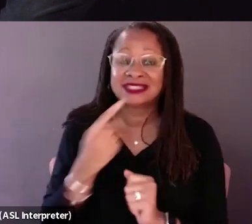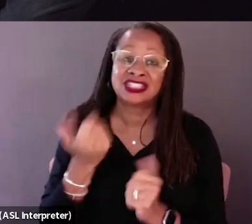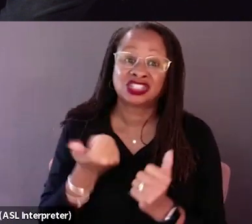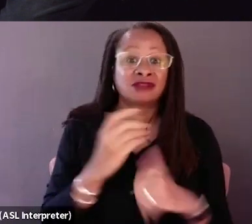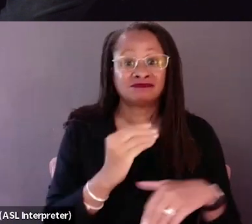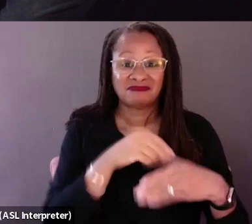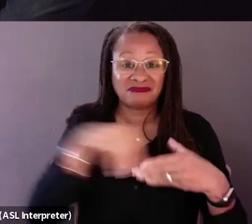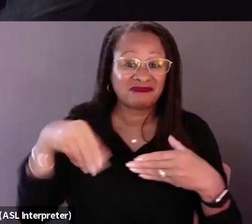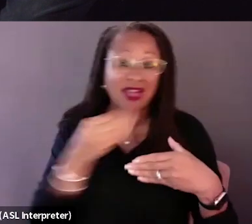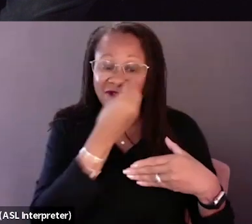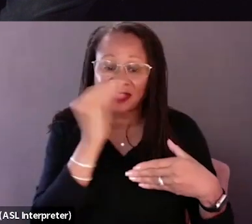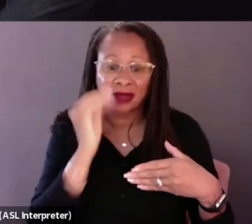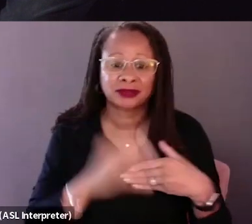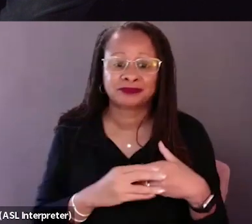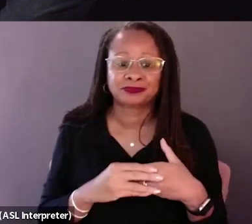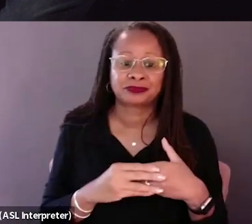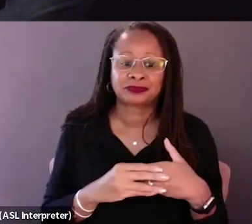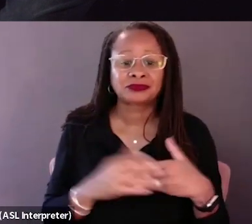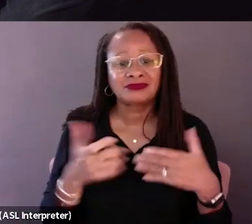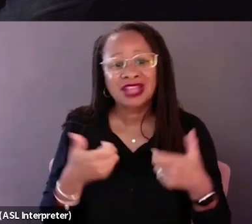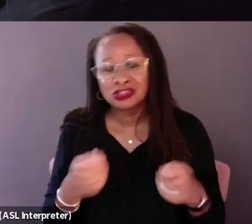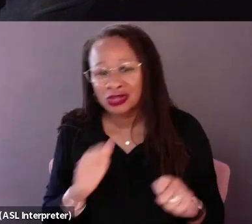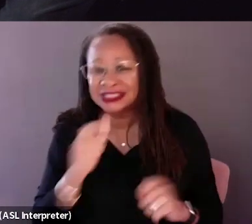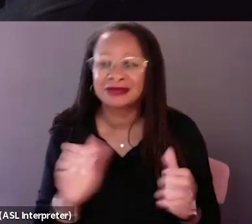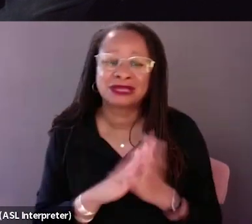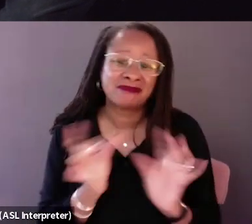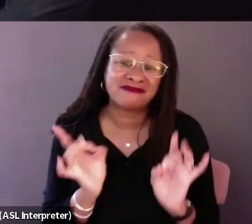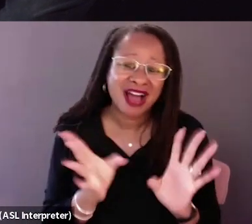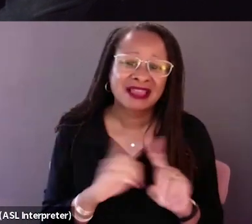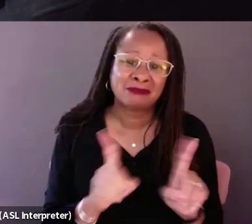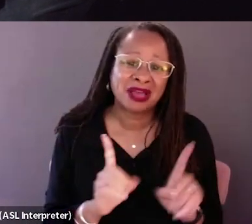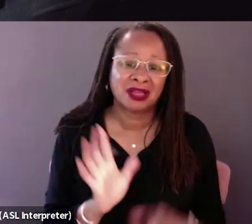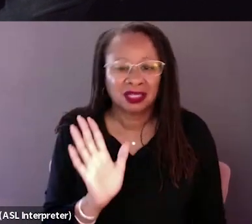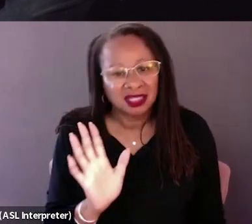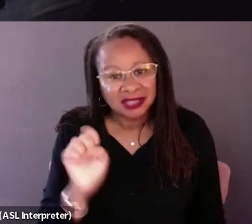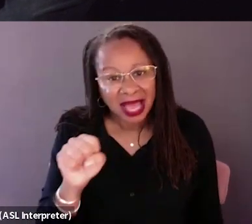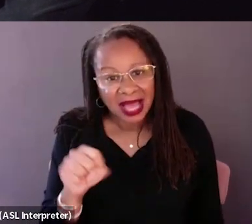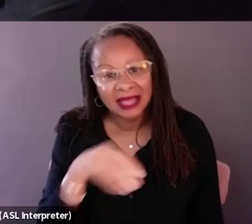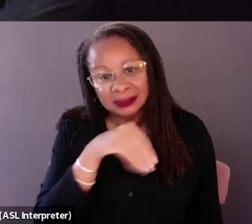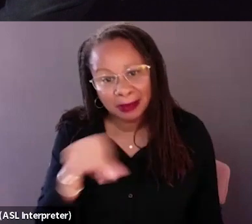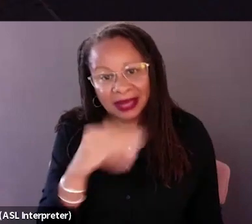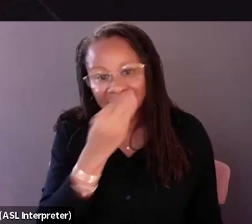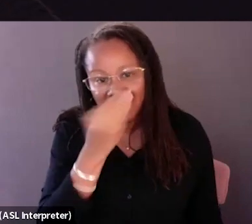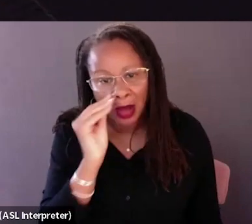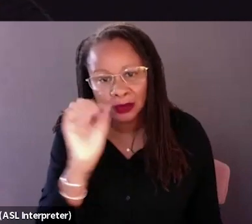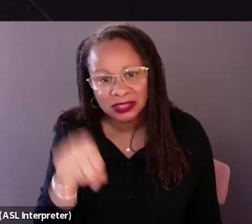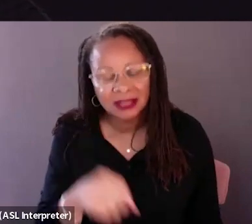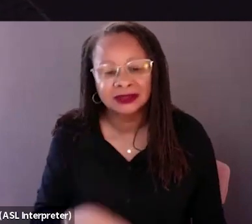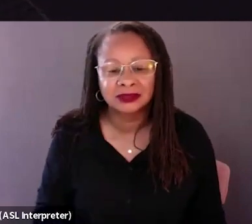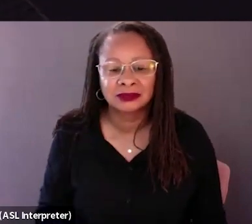And, I try not to get violent because I'm like, yeah, she planted some flowers.